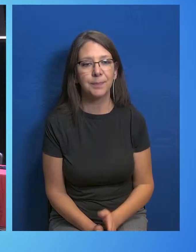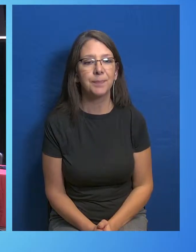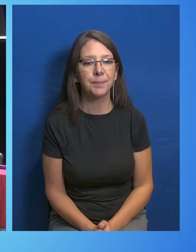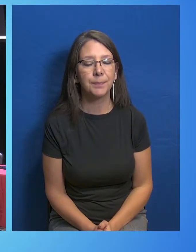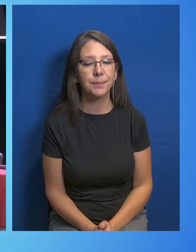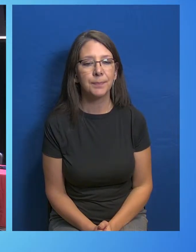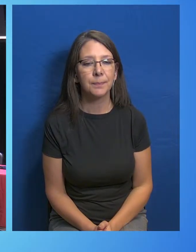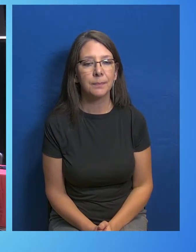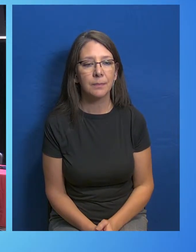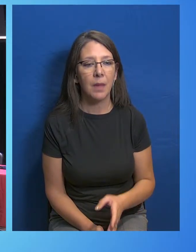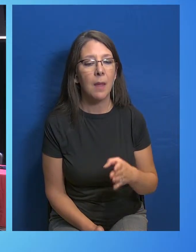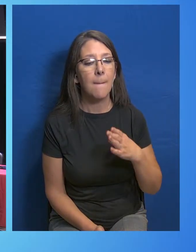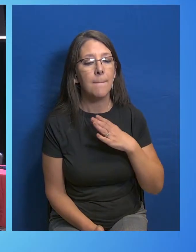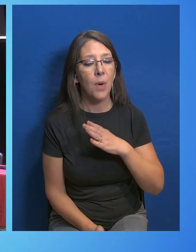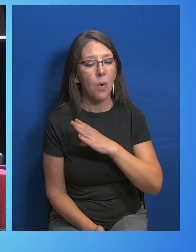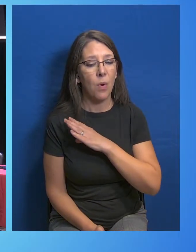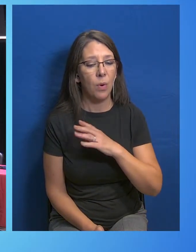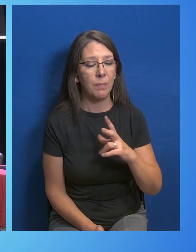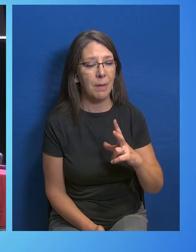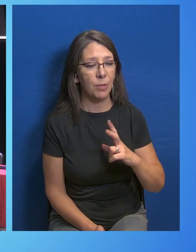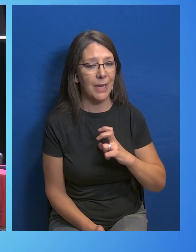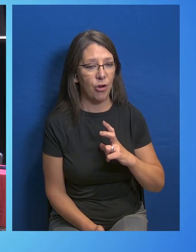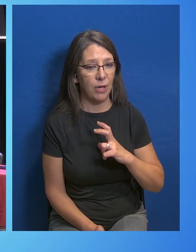aye. Board Member Terry?